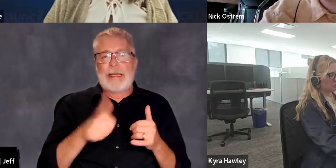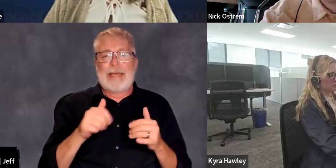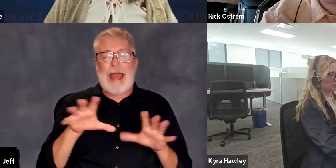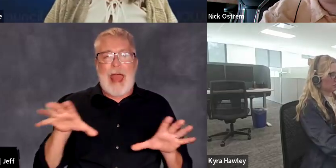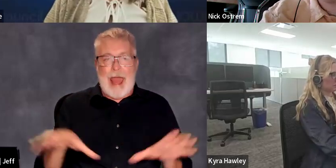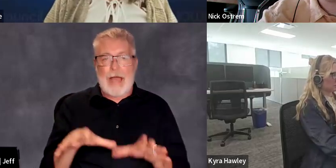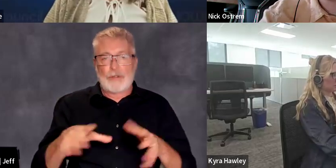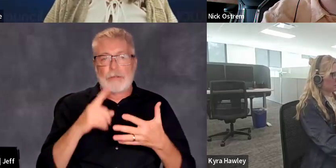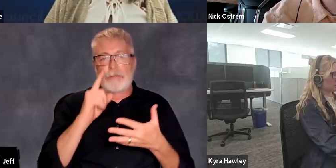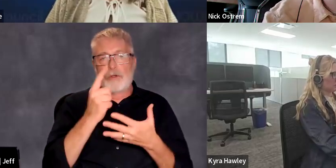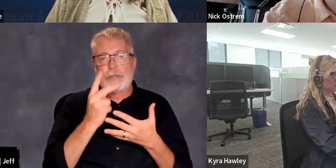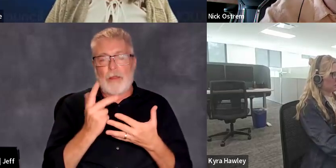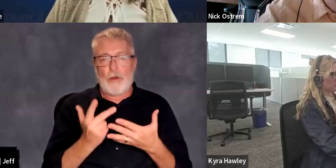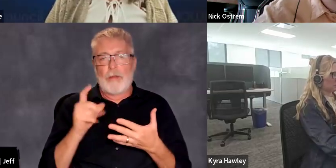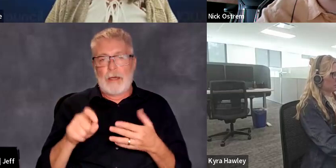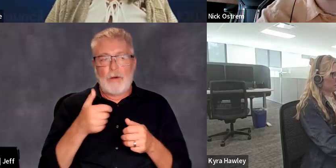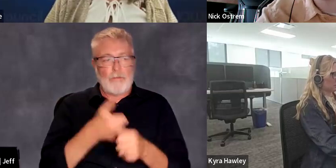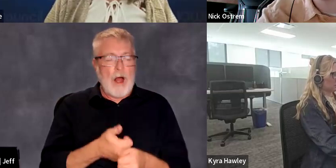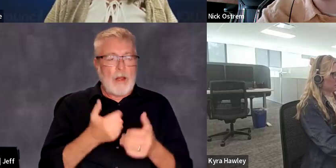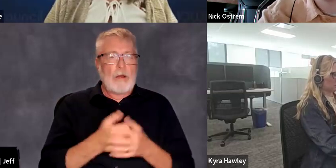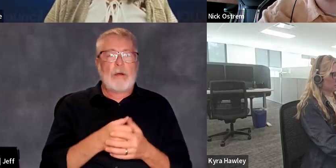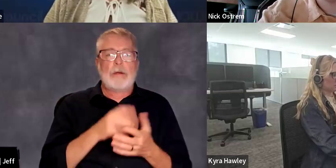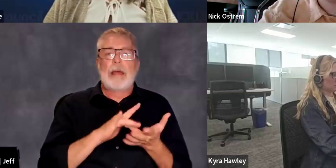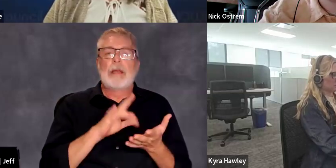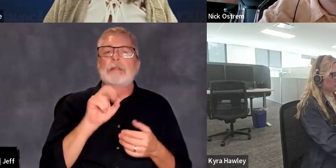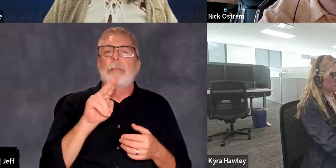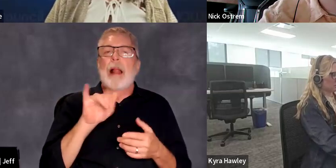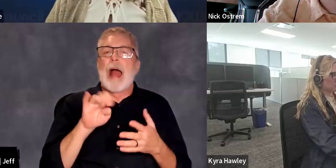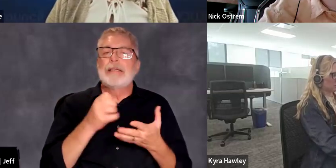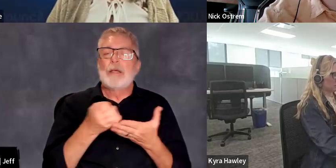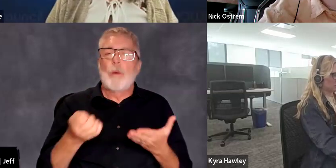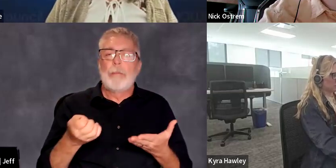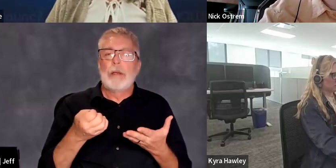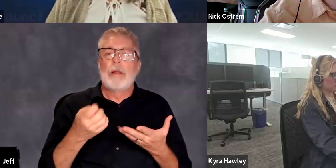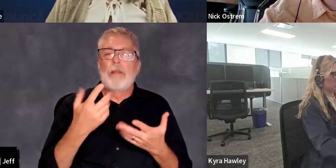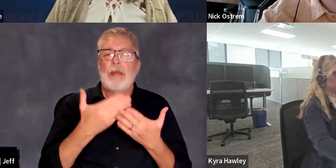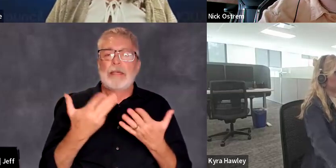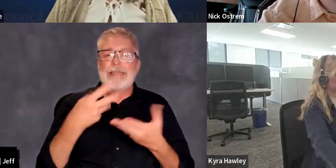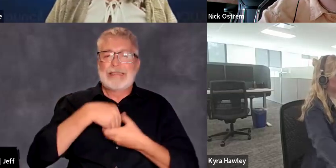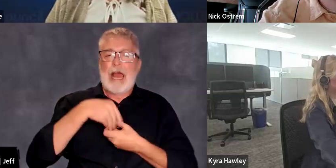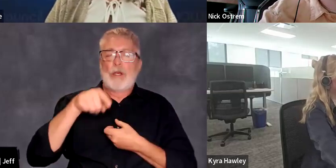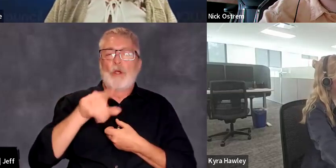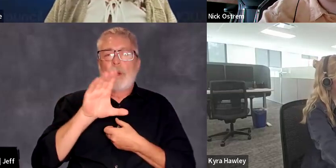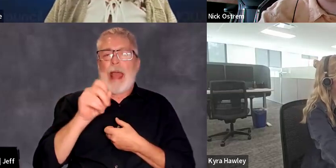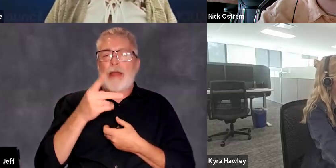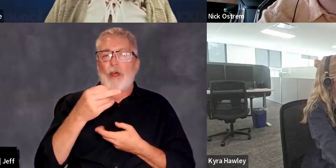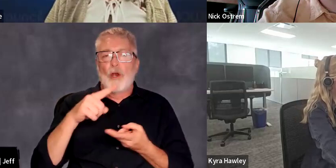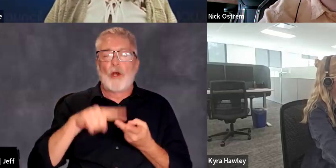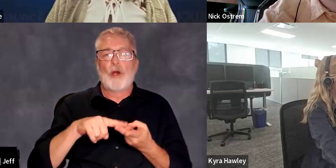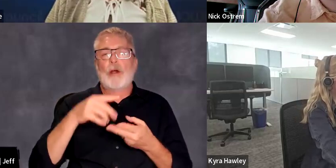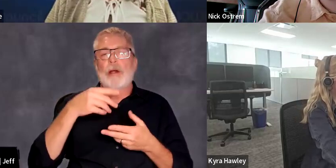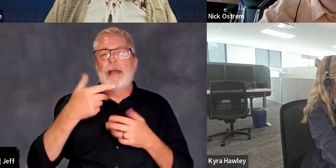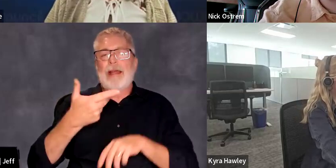So, medical supplies and equipment, that's things that are going to go kind of inside you. So, catheter, infusion pump,